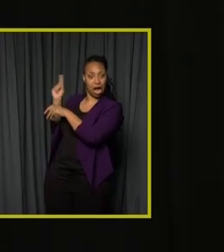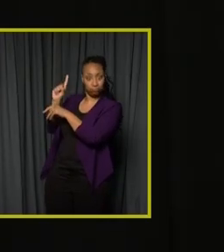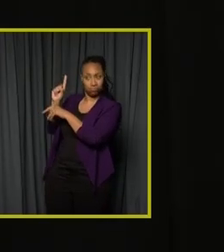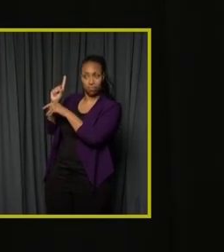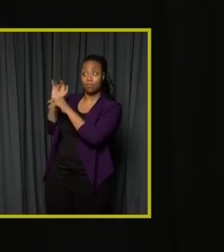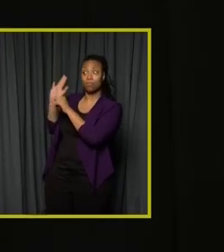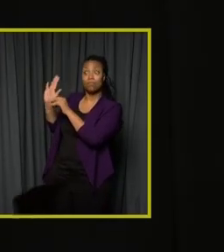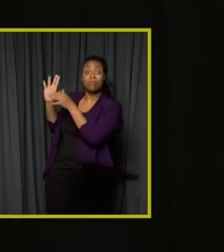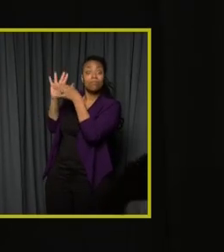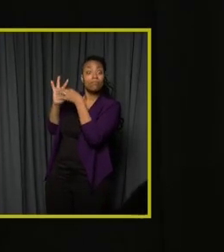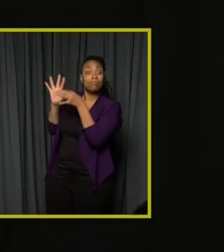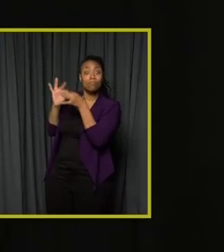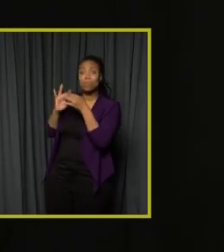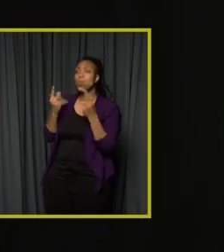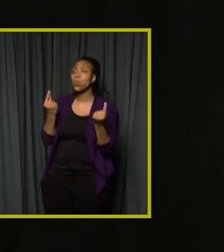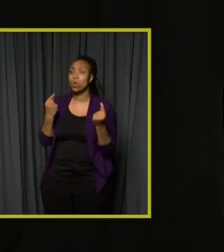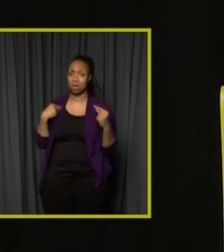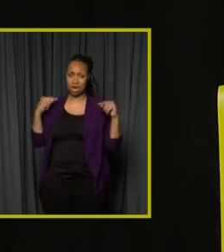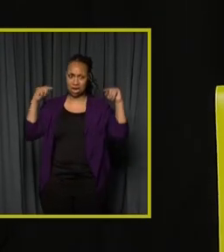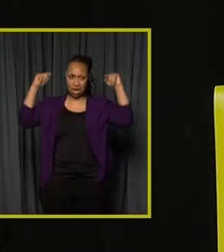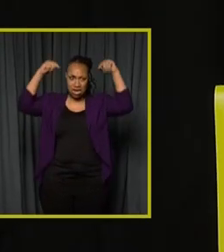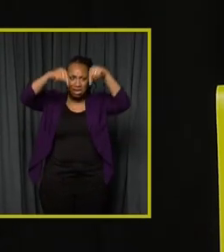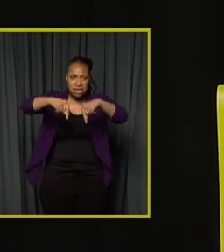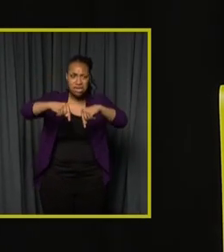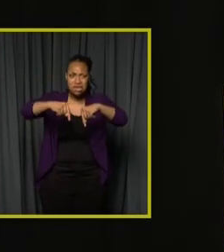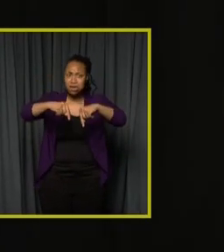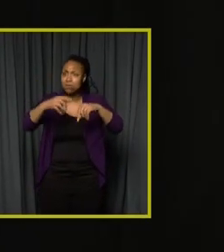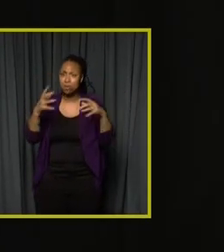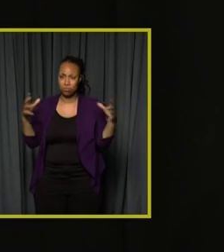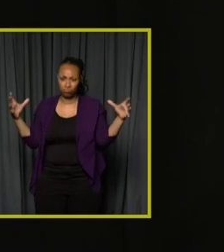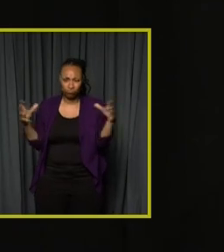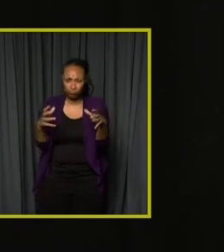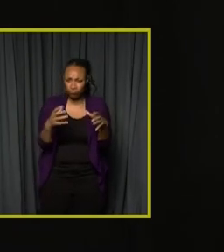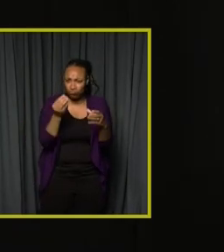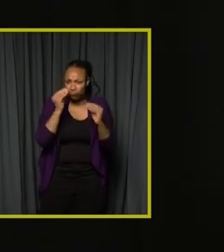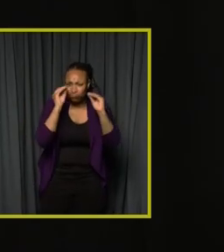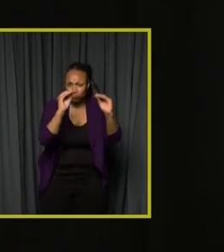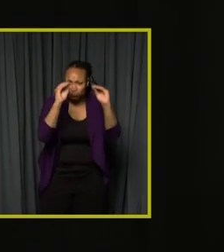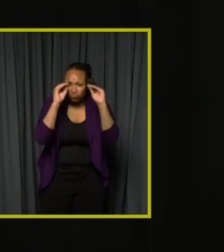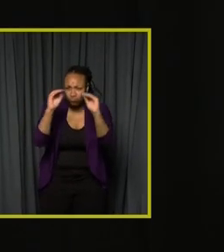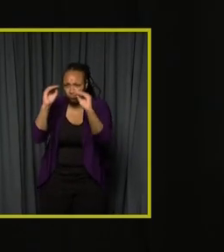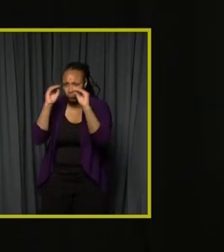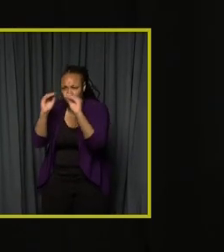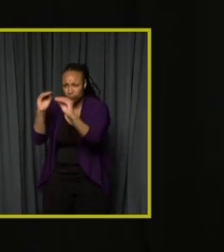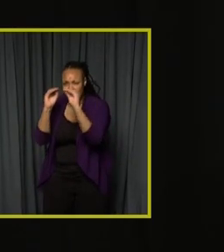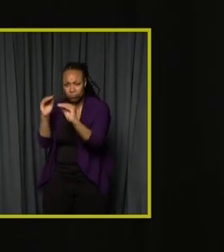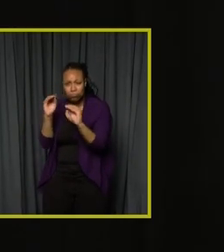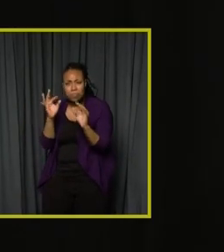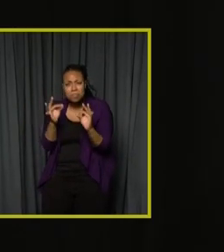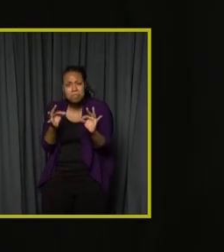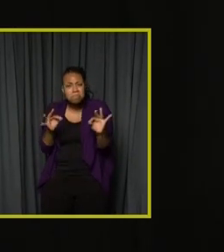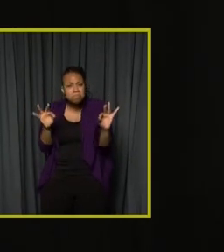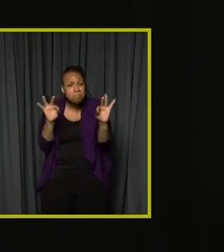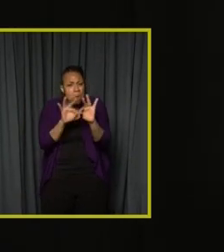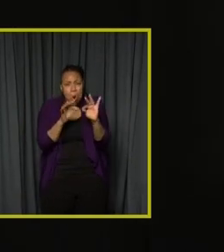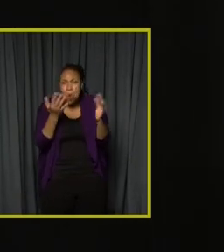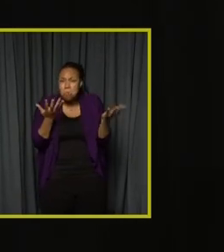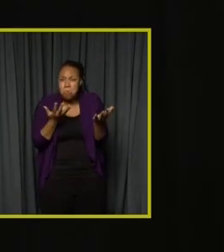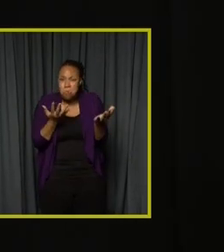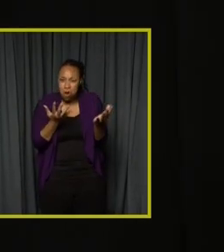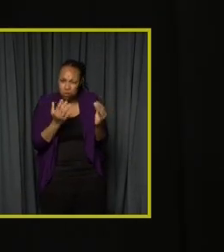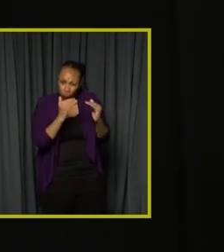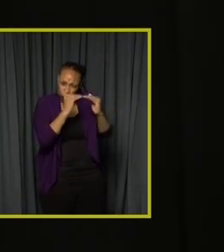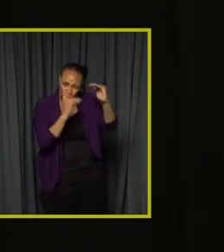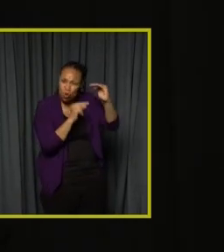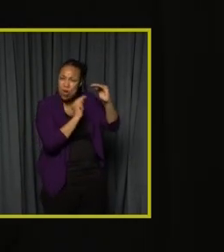to remind America of the fierce urgency of now. Now is the time to lift our nation from